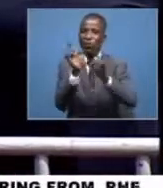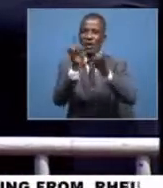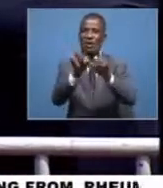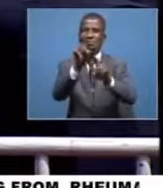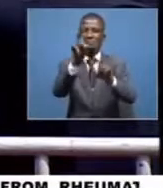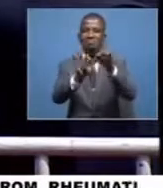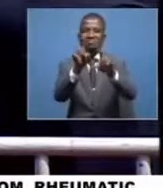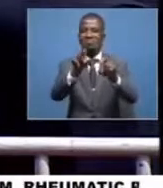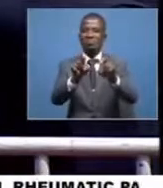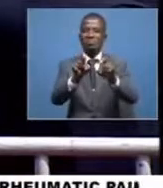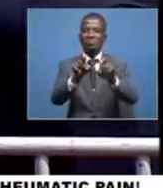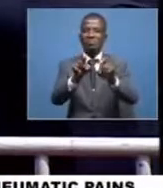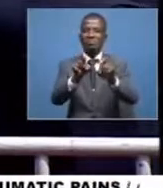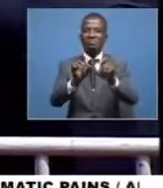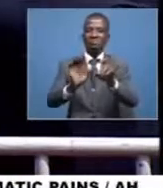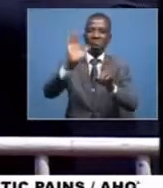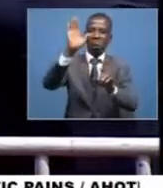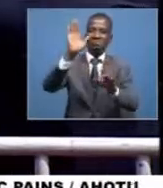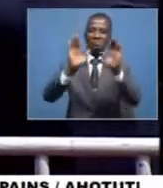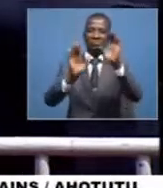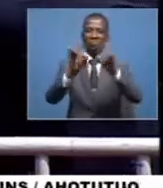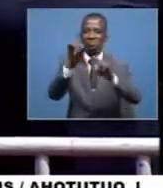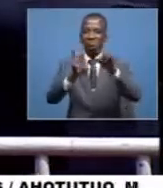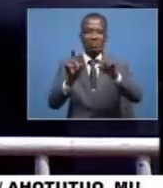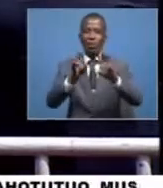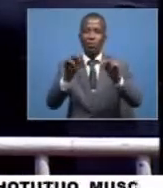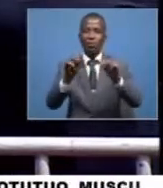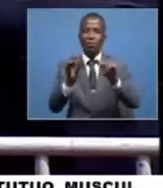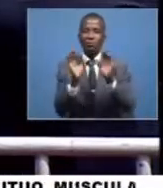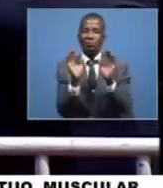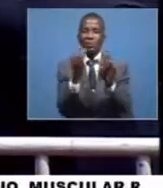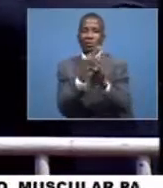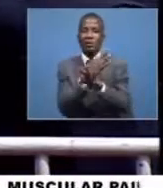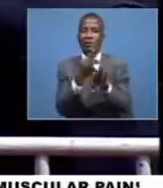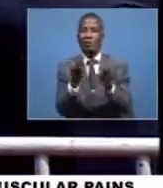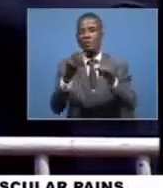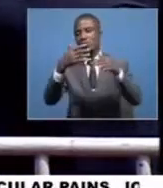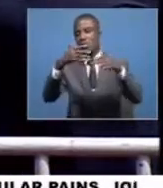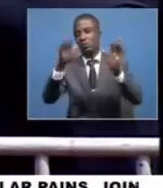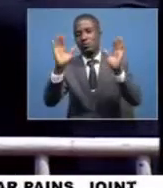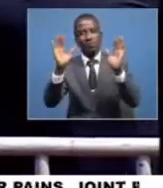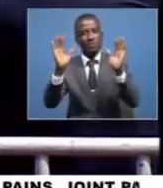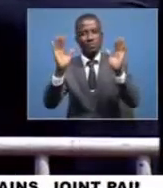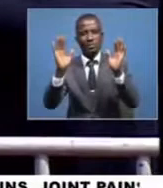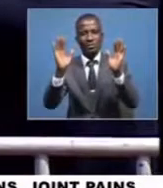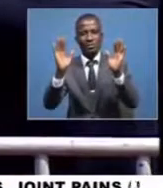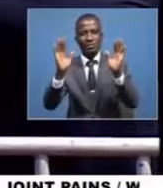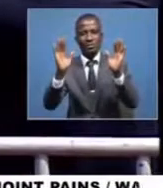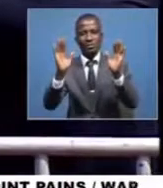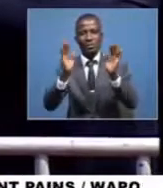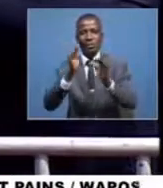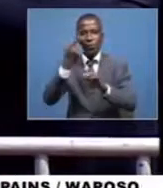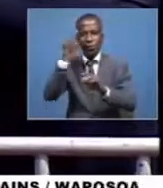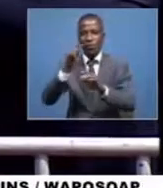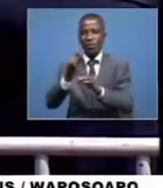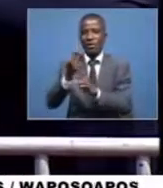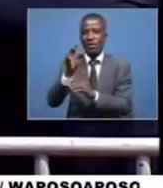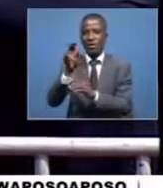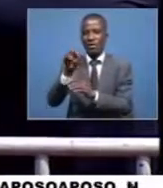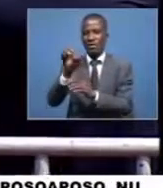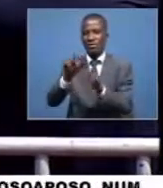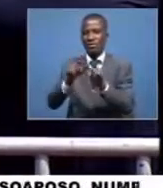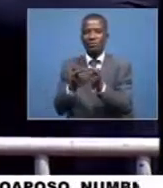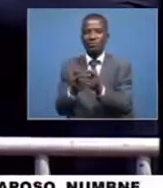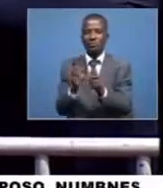box to testify and be cross-examined by counsel for the petitioner, Mr. Chikata. You will all recollect that